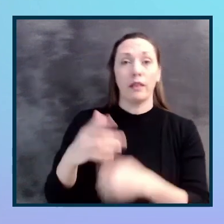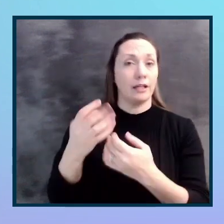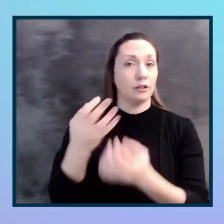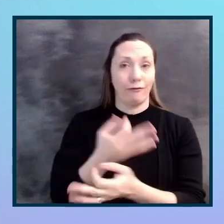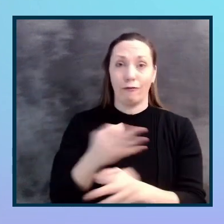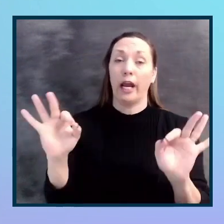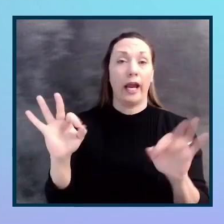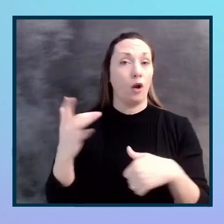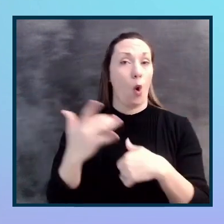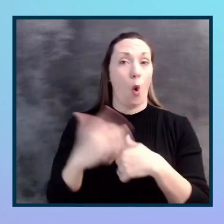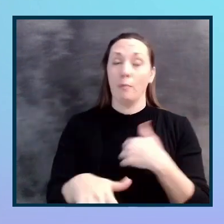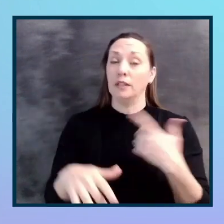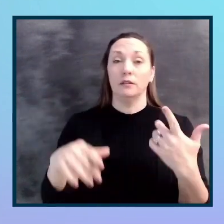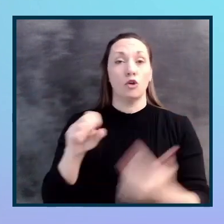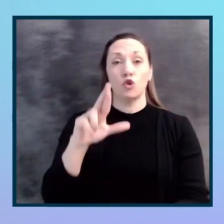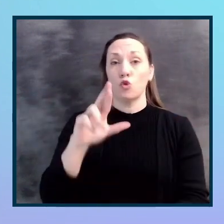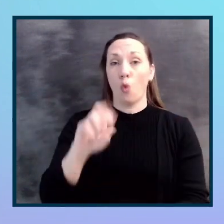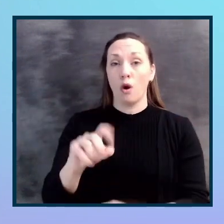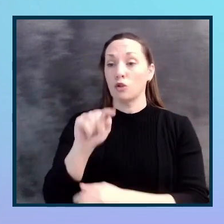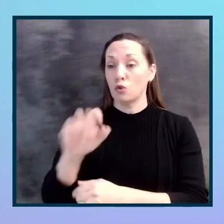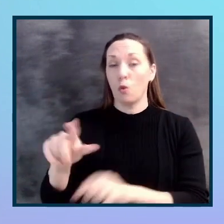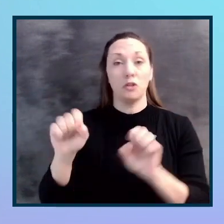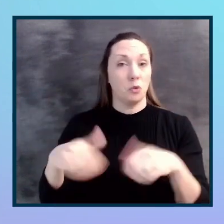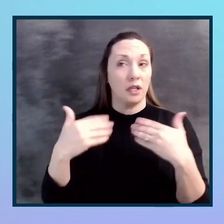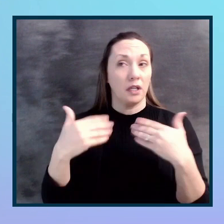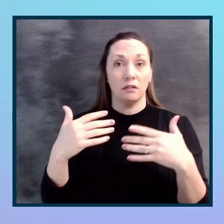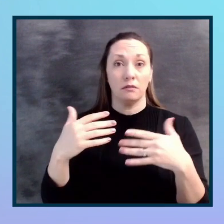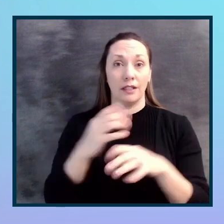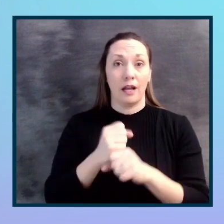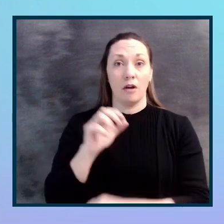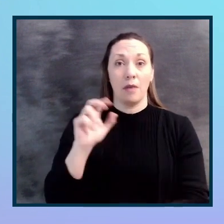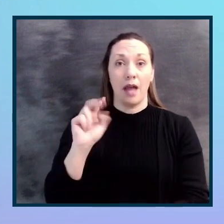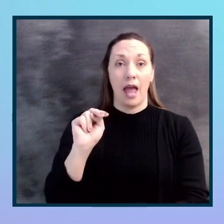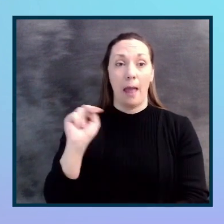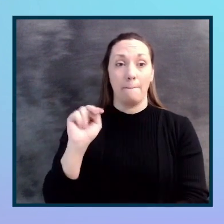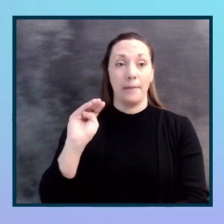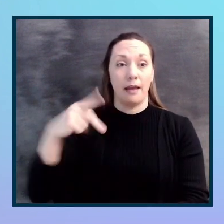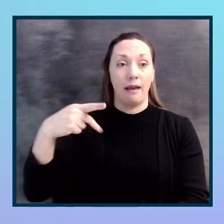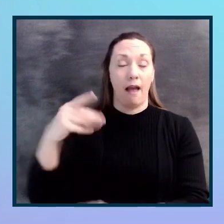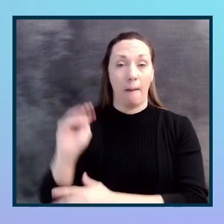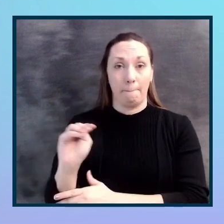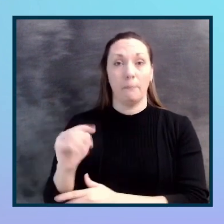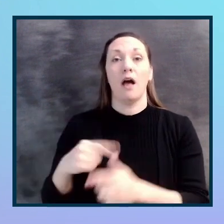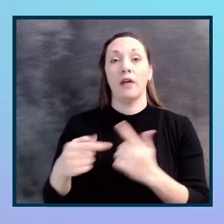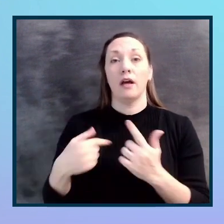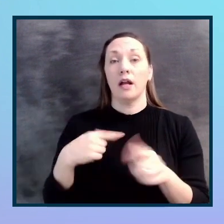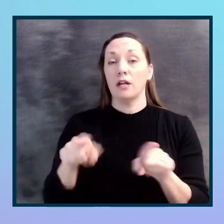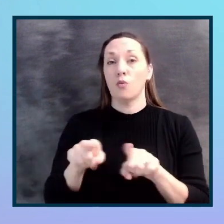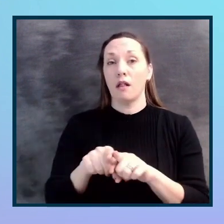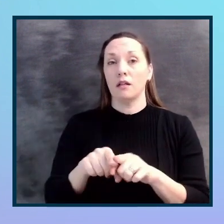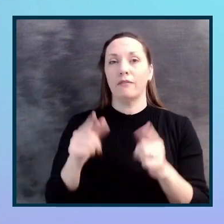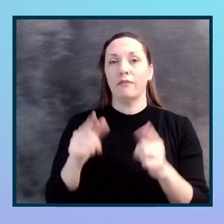tool. You are freely able to get Axe core from NPM, as well as various